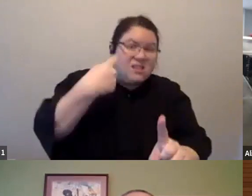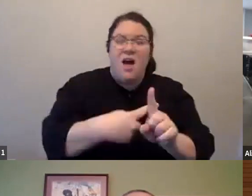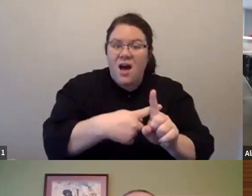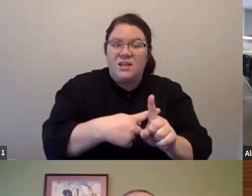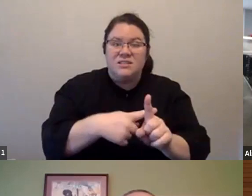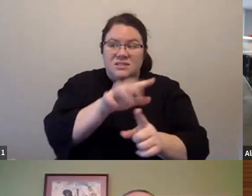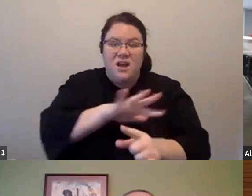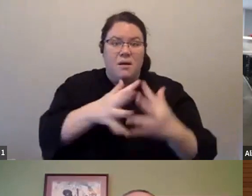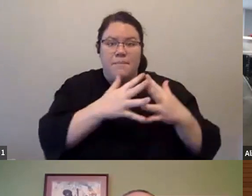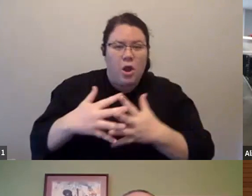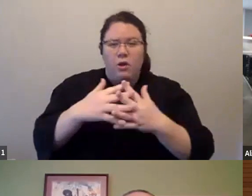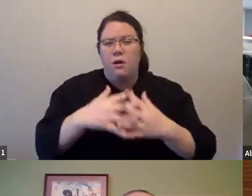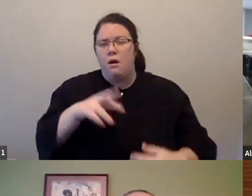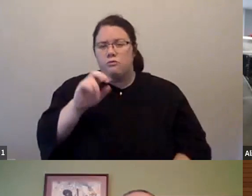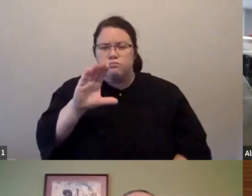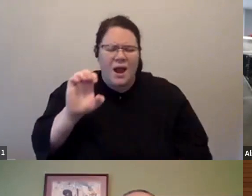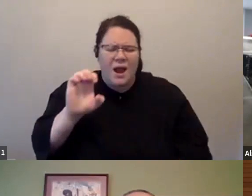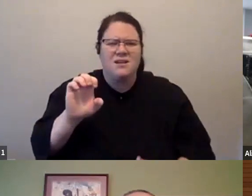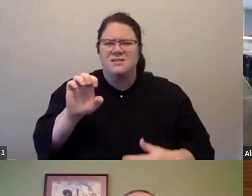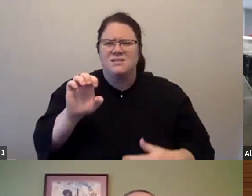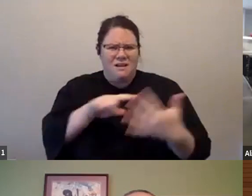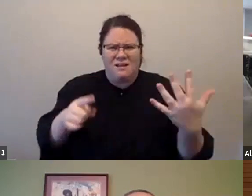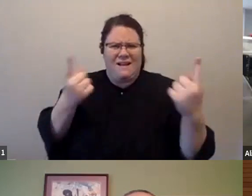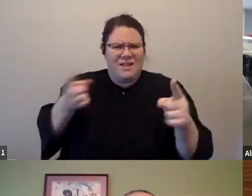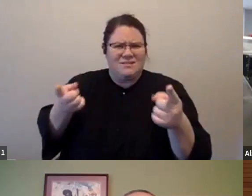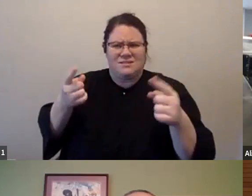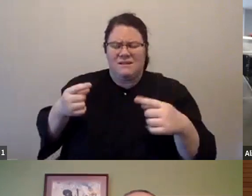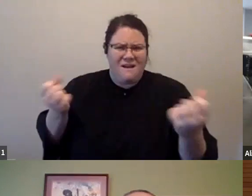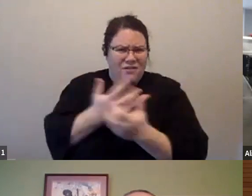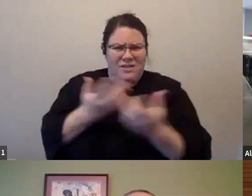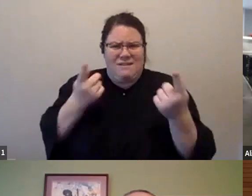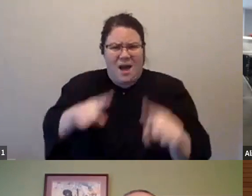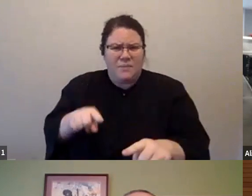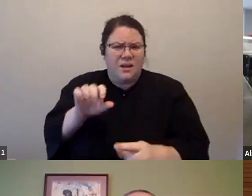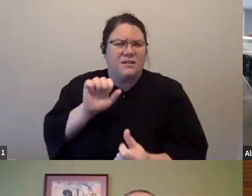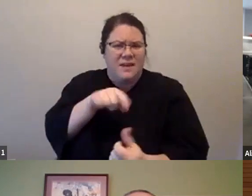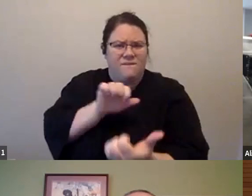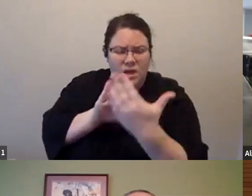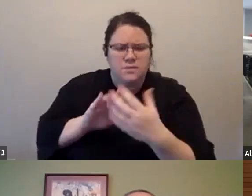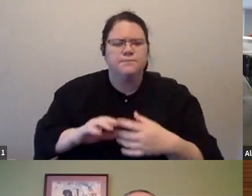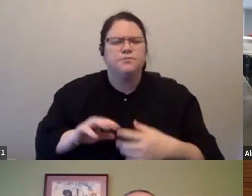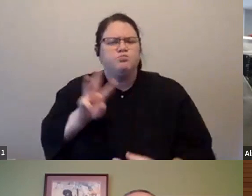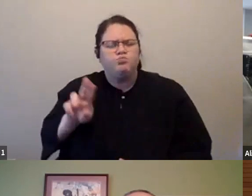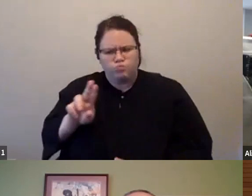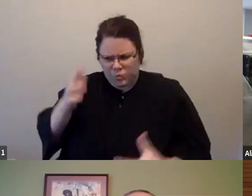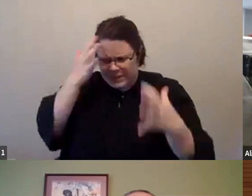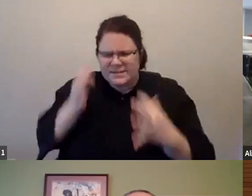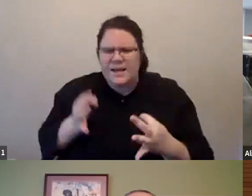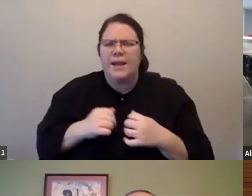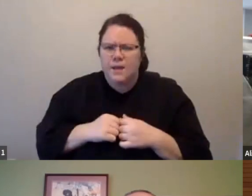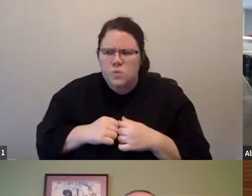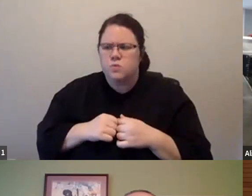and racism and the reckoning there. And so, our approach at the university was also really just to take a